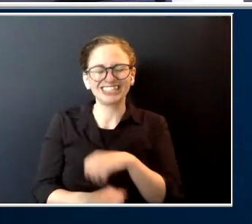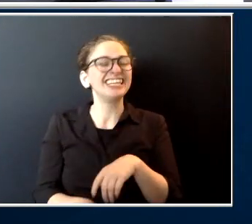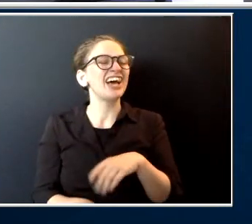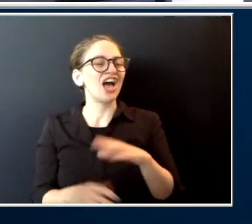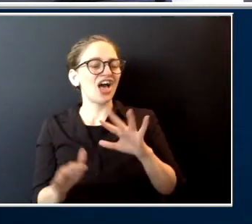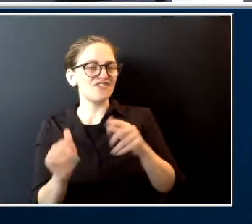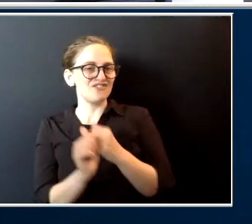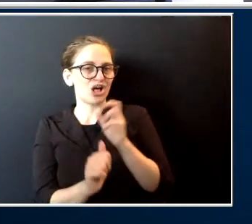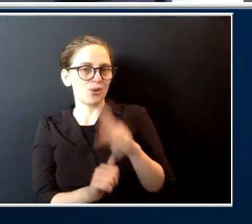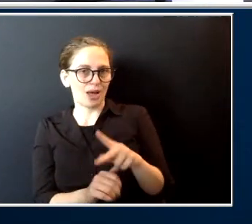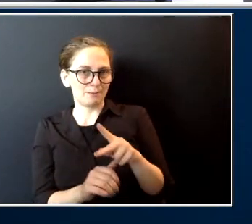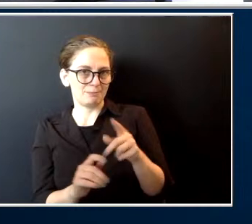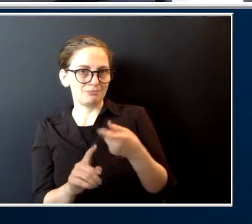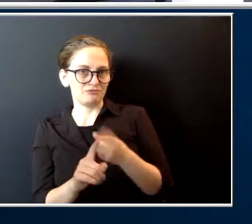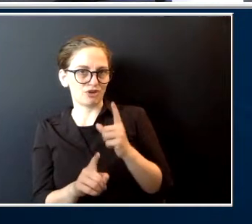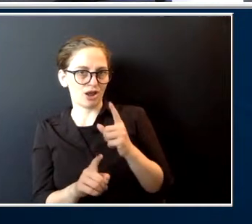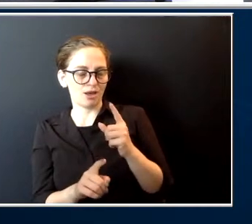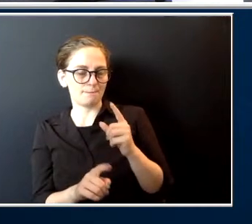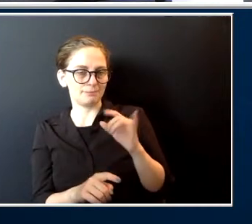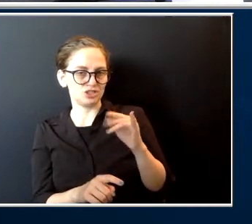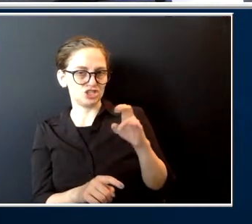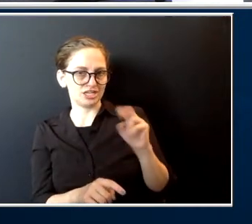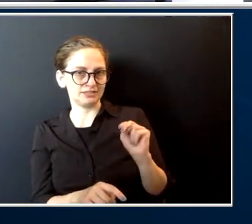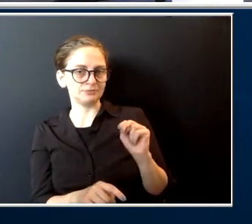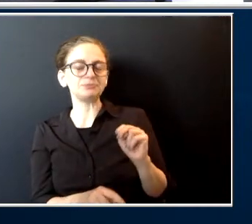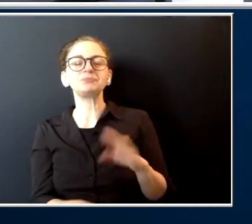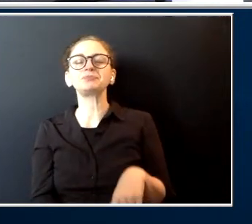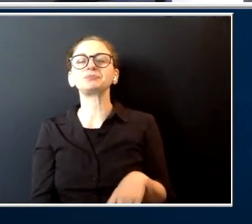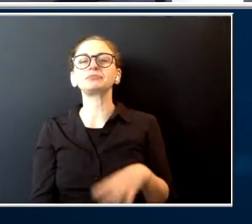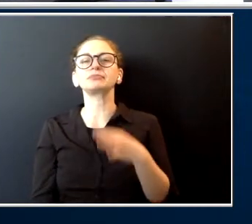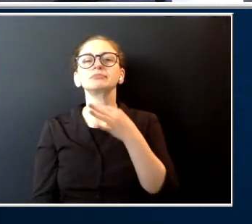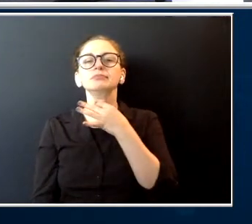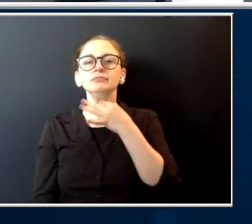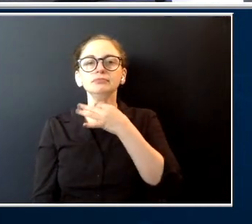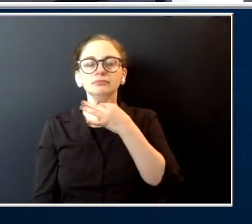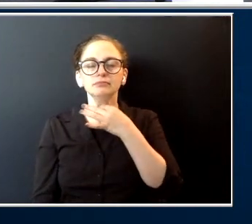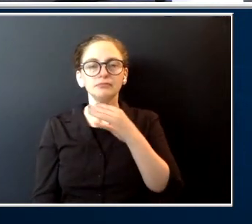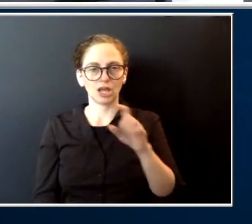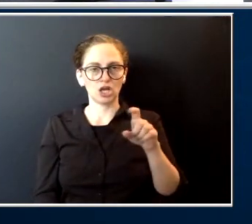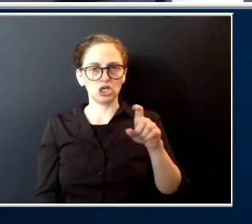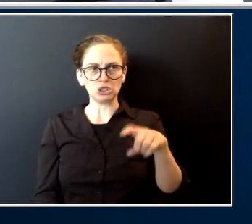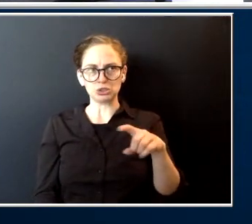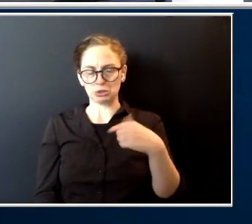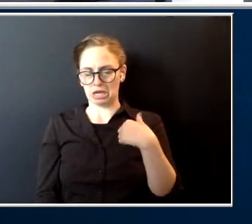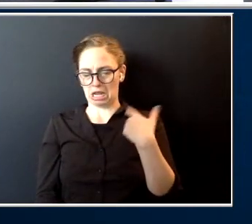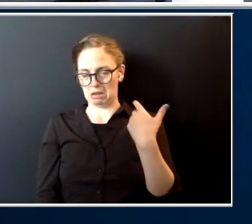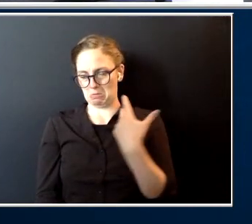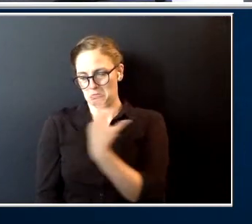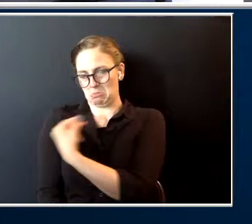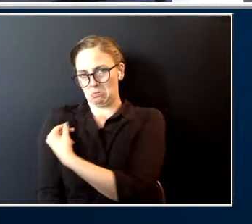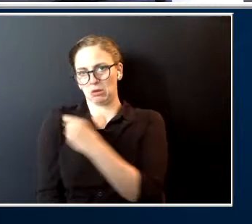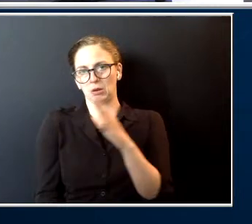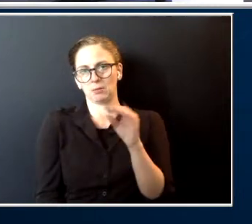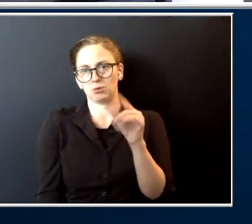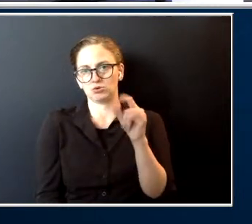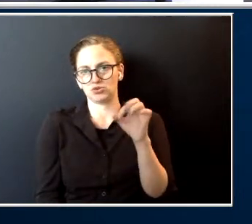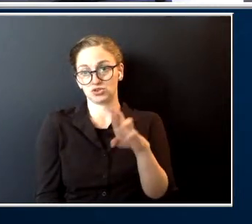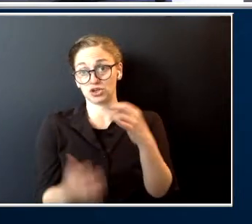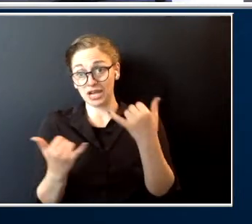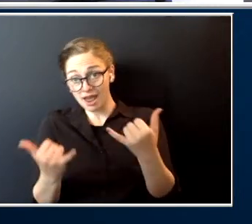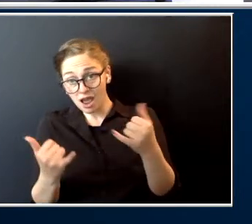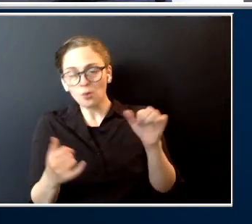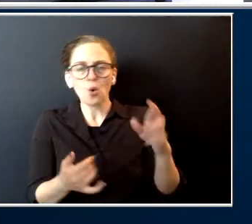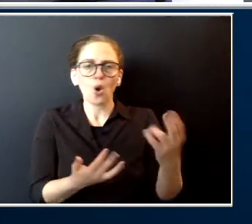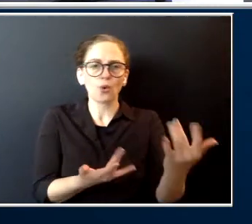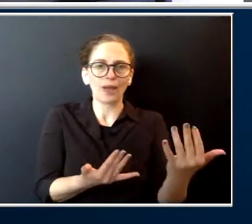you take, this is about vaccines, should I take a booster now or wait for the new vaccine? I haven't had a booster since December.